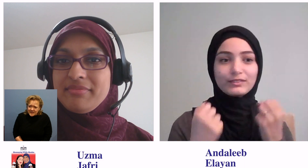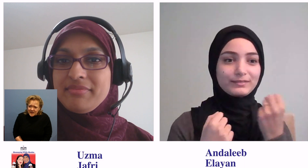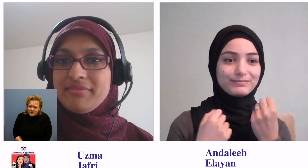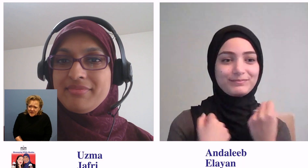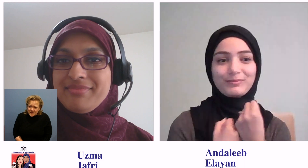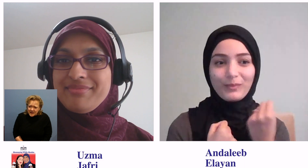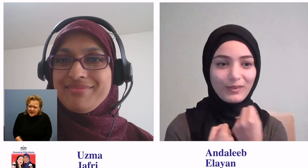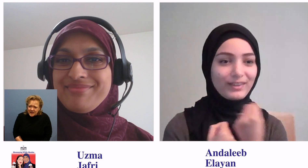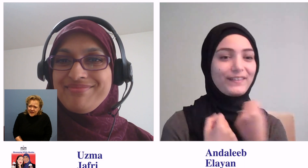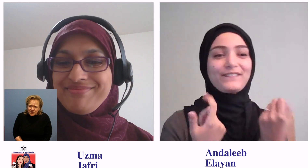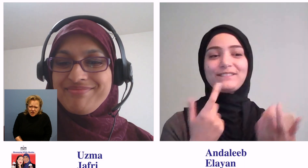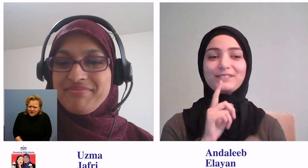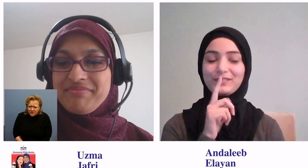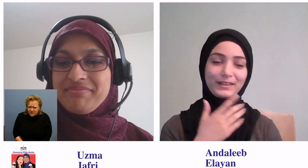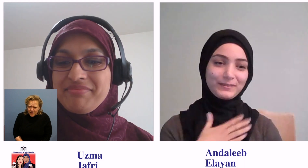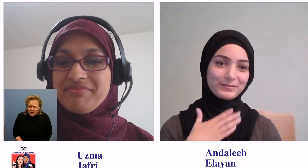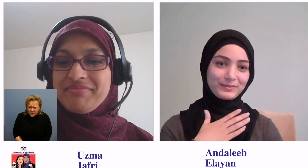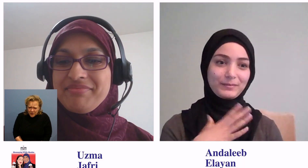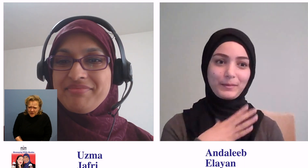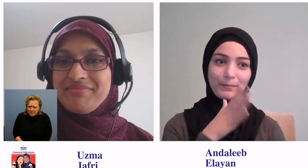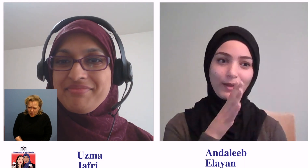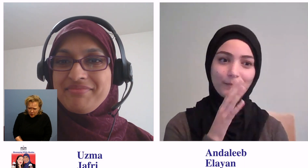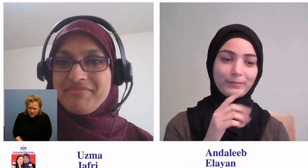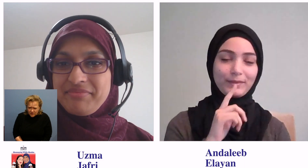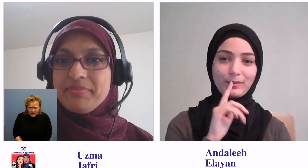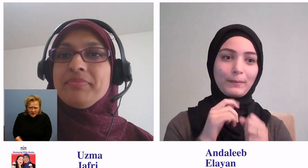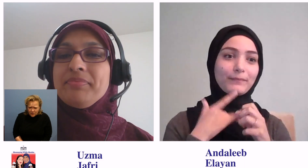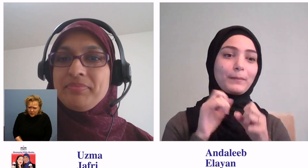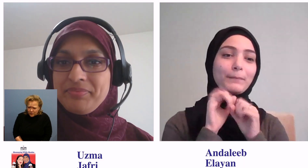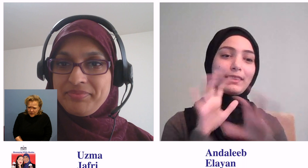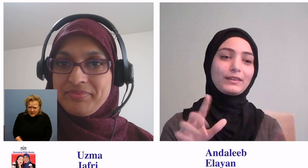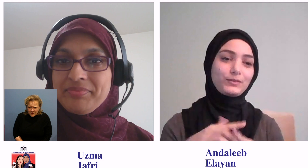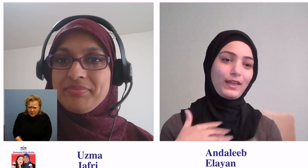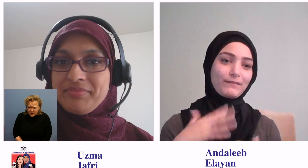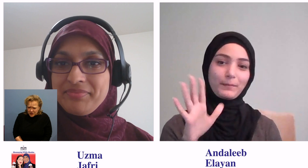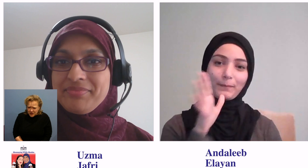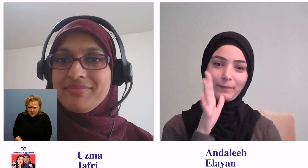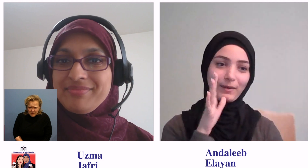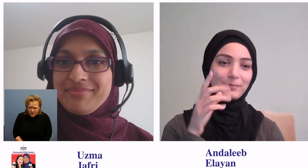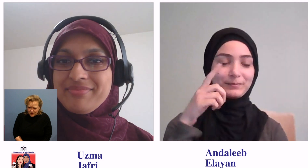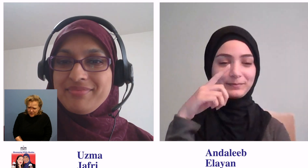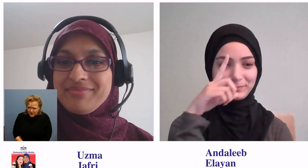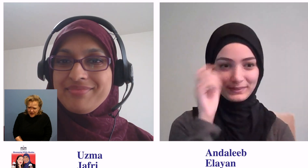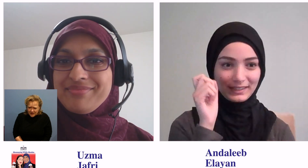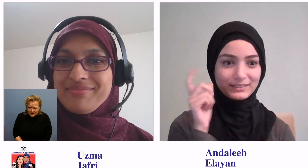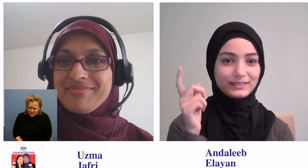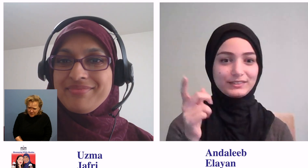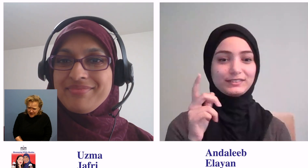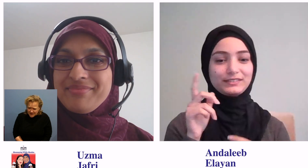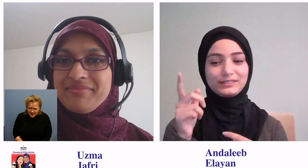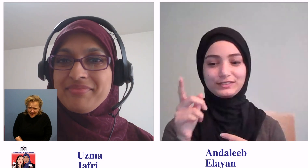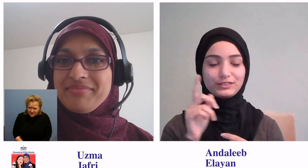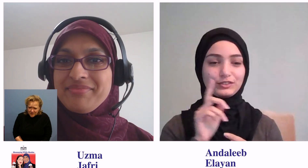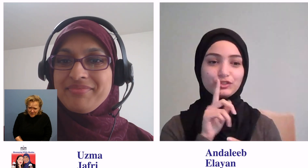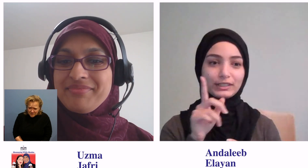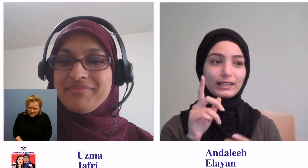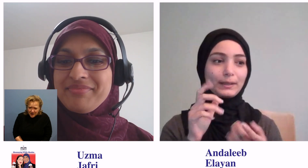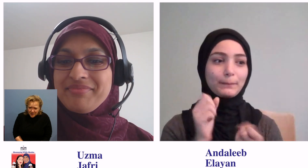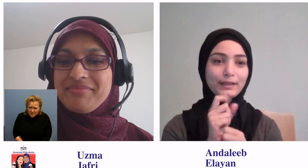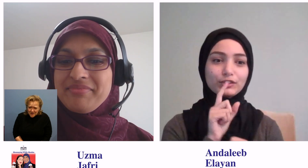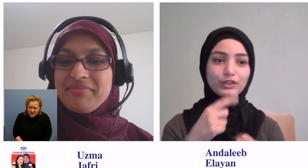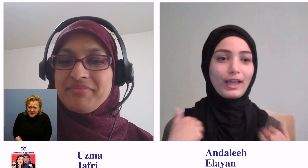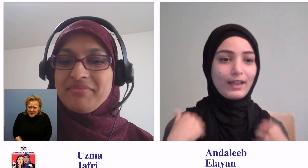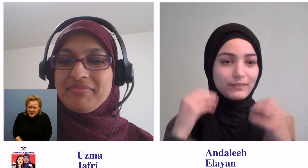And how do I say, she's just a very, very supportive, and I really appreciate my mother for that, and I'm blessed to have my